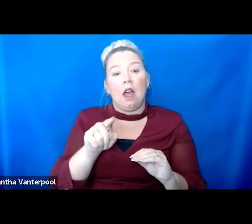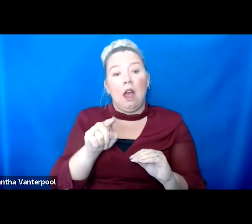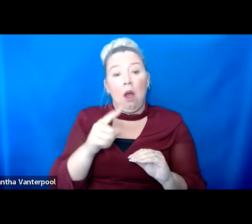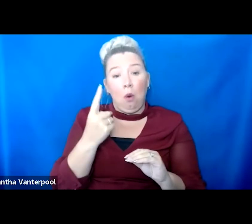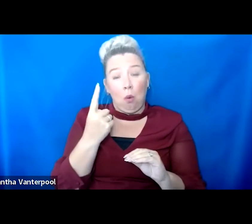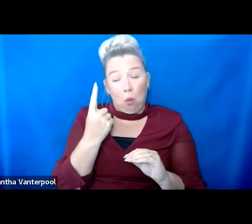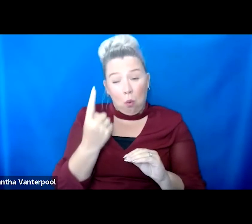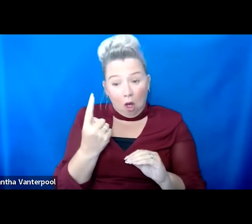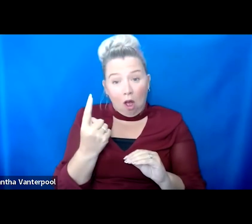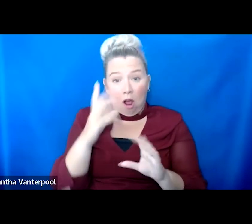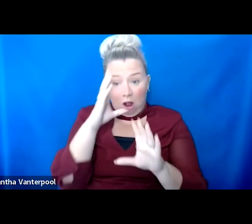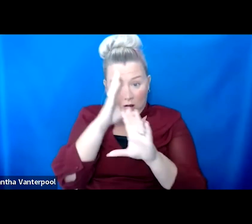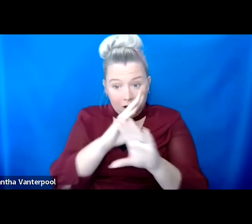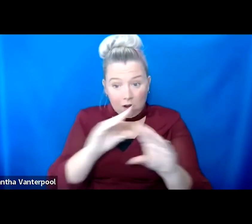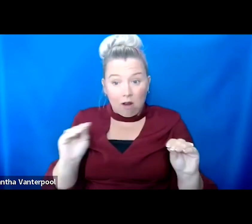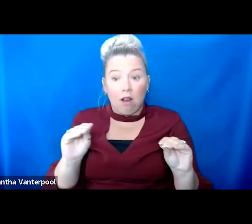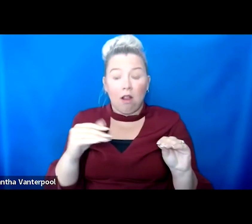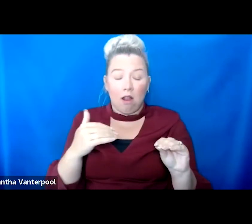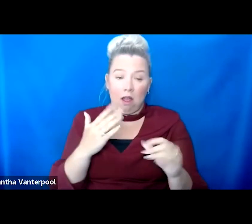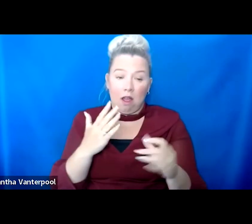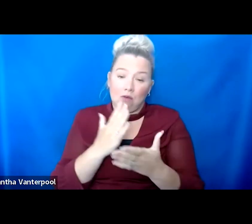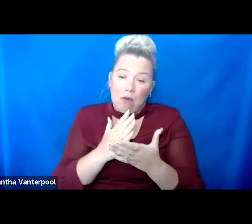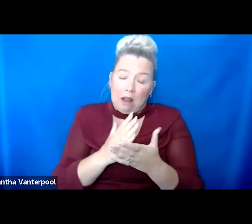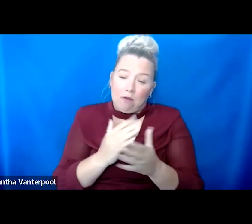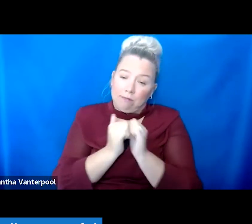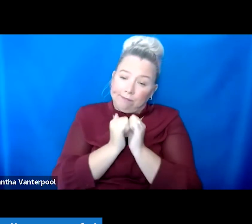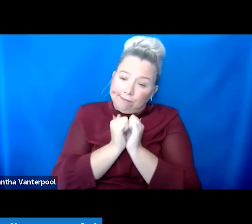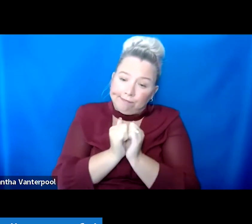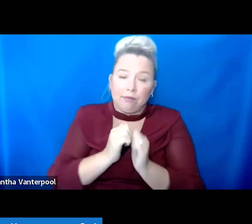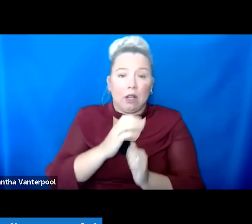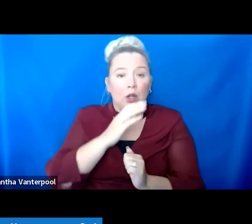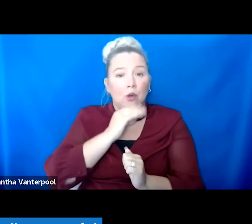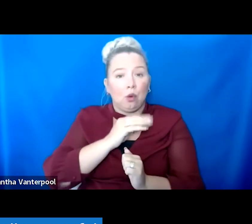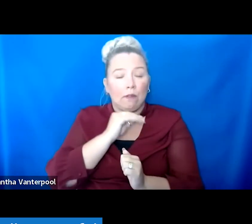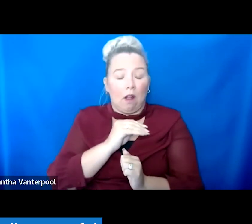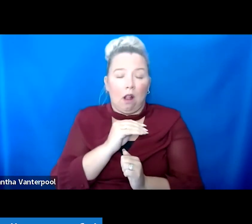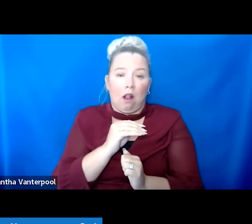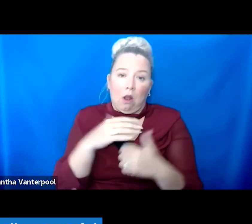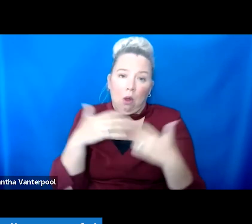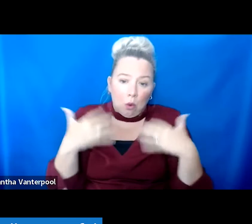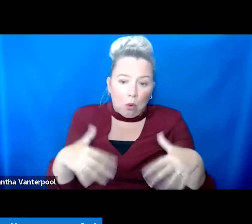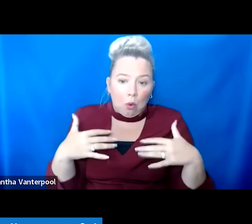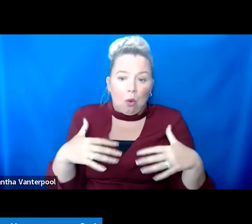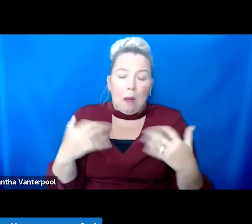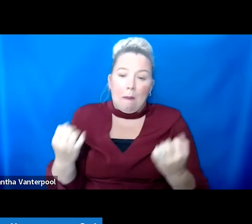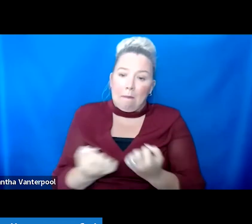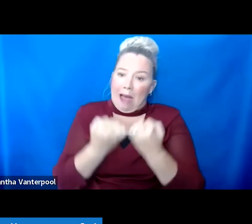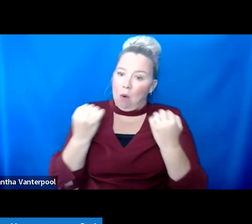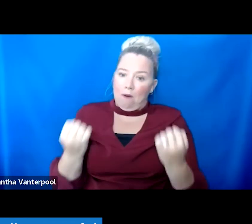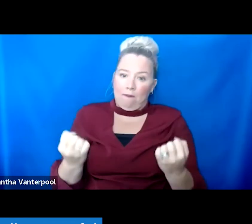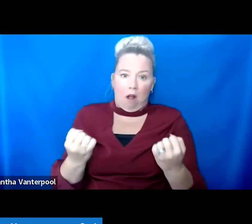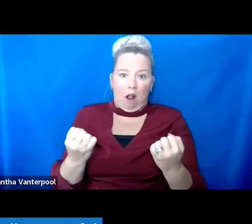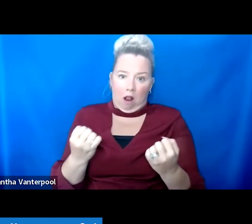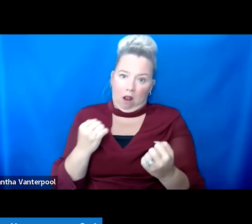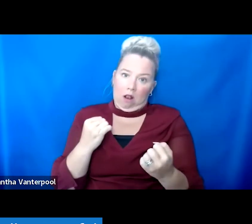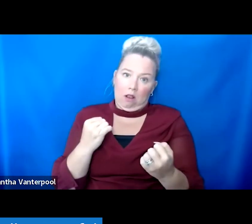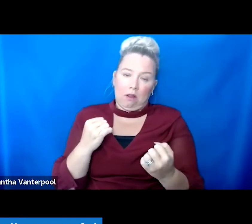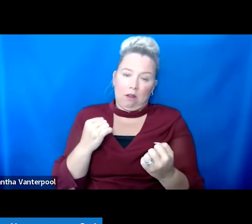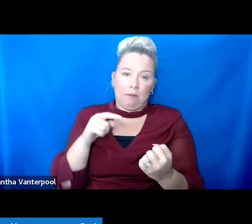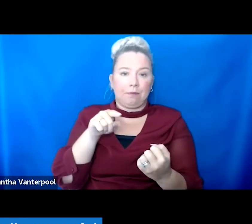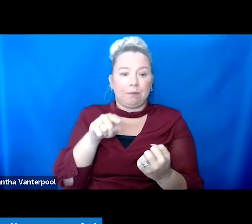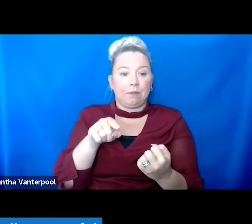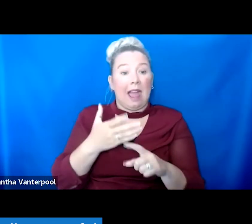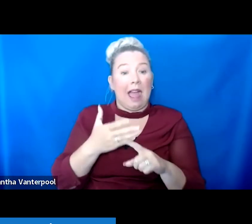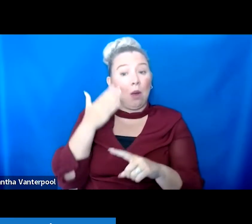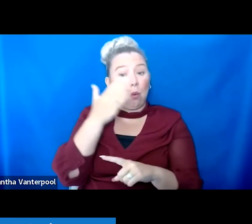one of the things I found really useful and I think was really powerful in our events. I